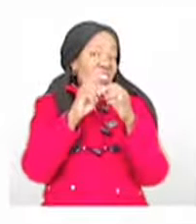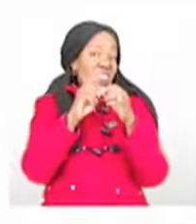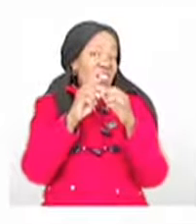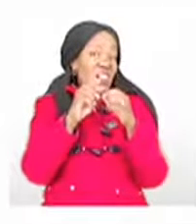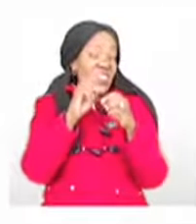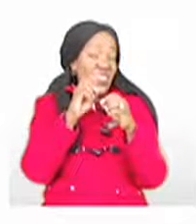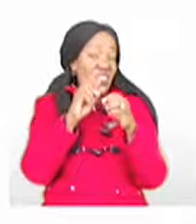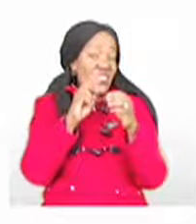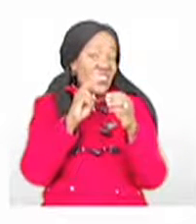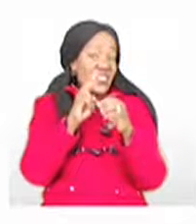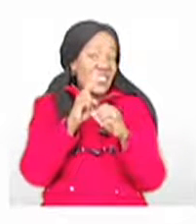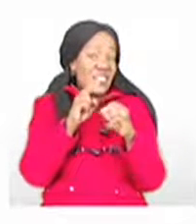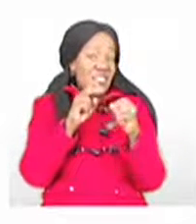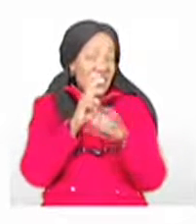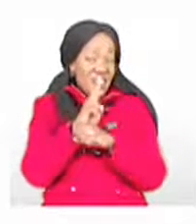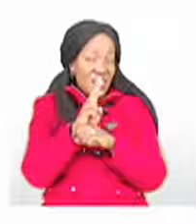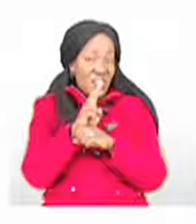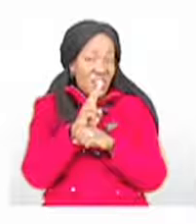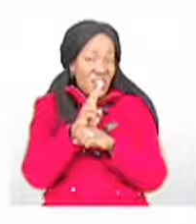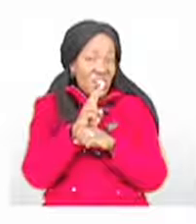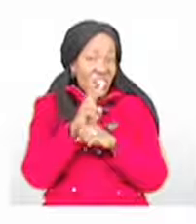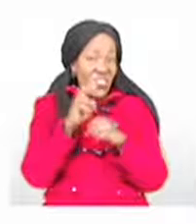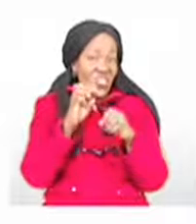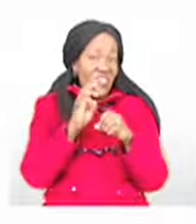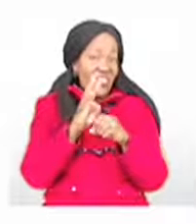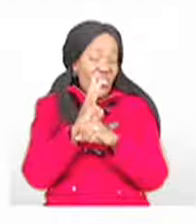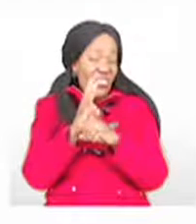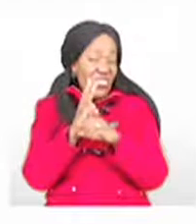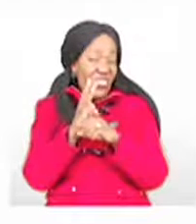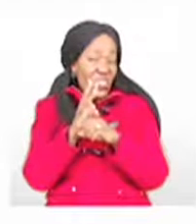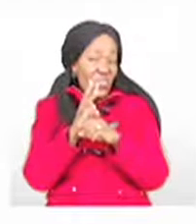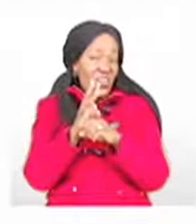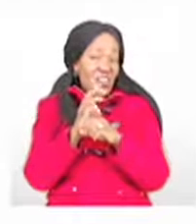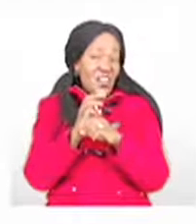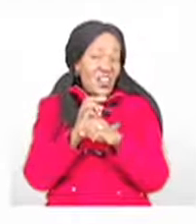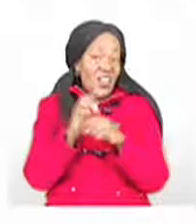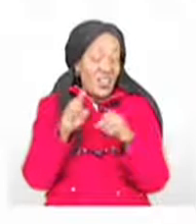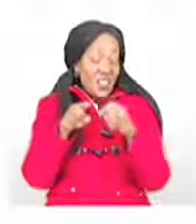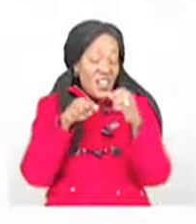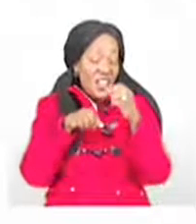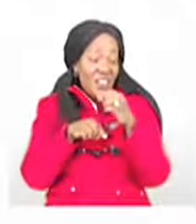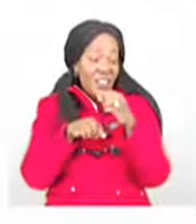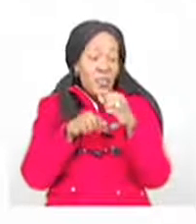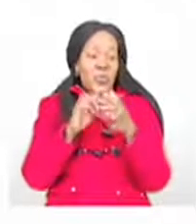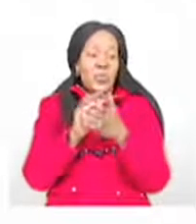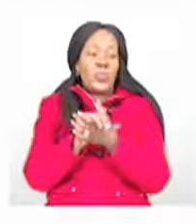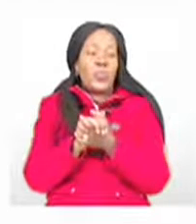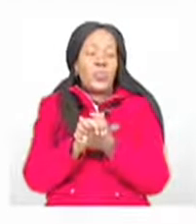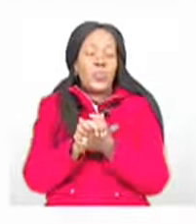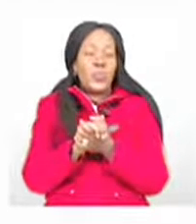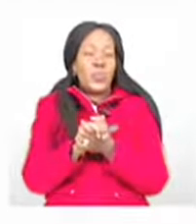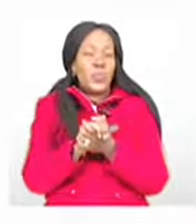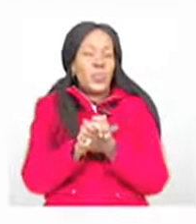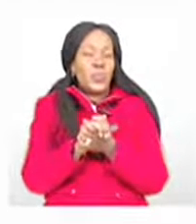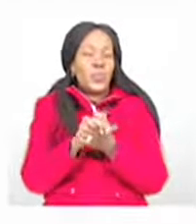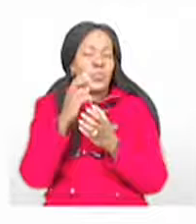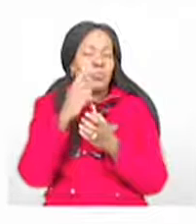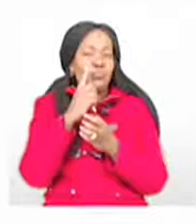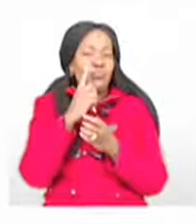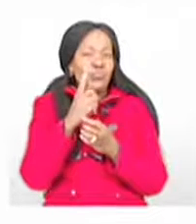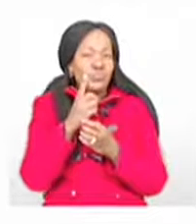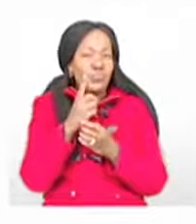second one in the middle, or the third one at the bottom? Look